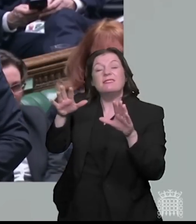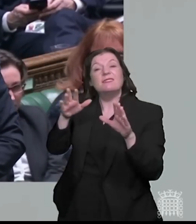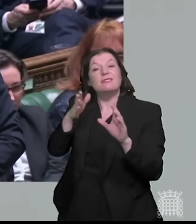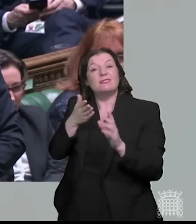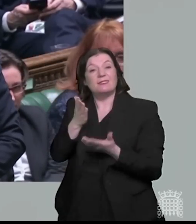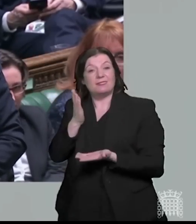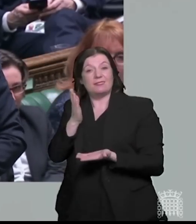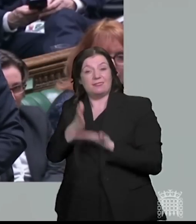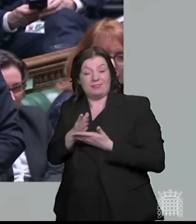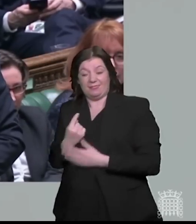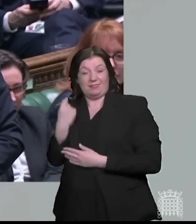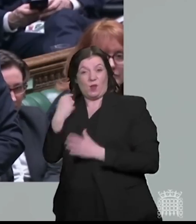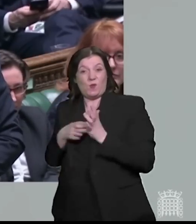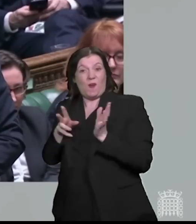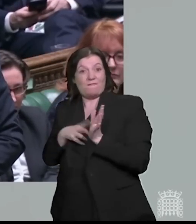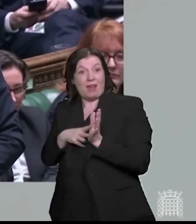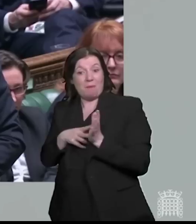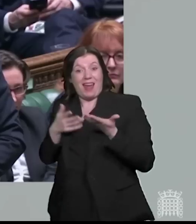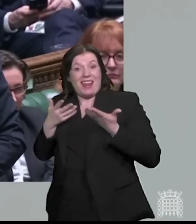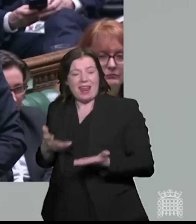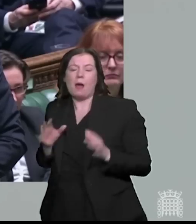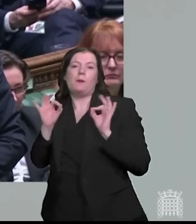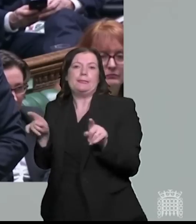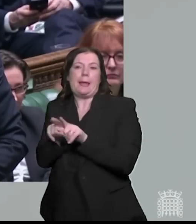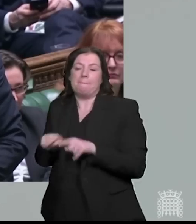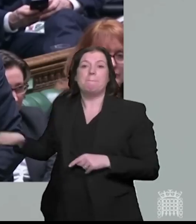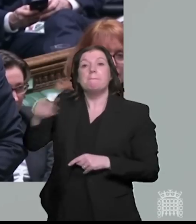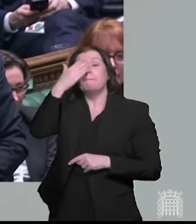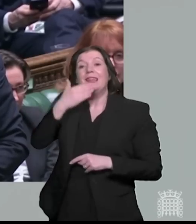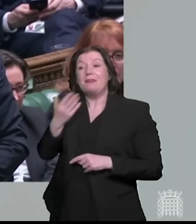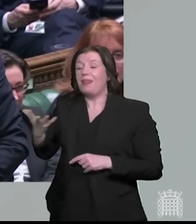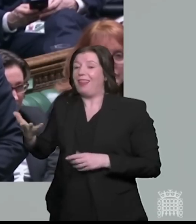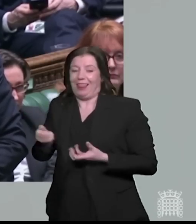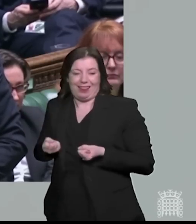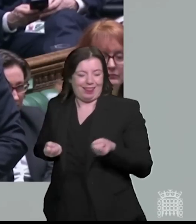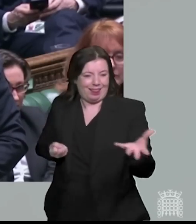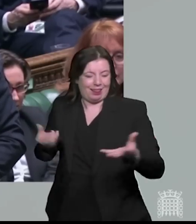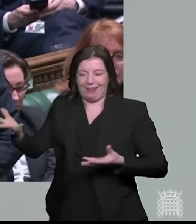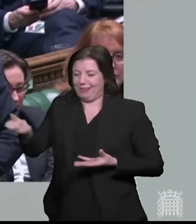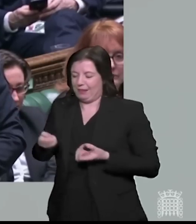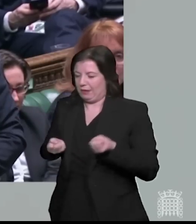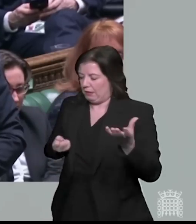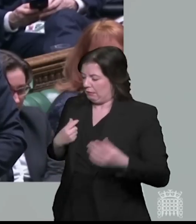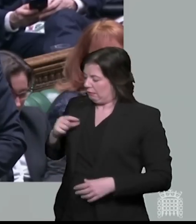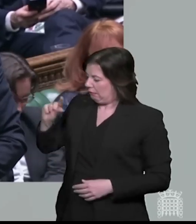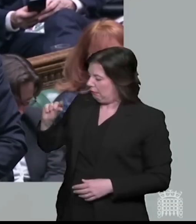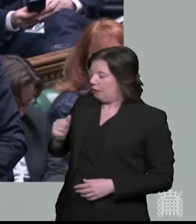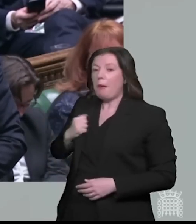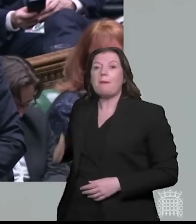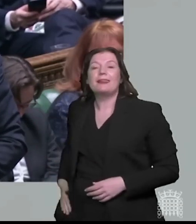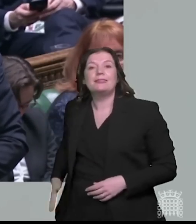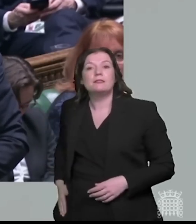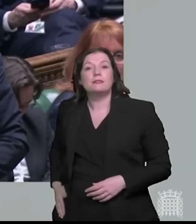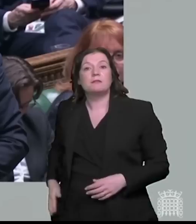in November. So I think we had every right today to expect this budget would begin to address more of the long-term issues